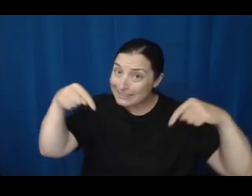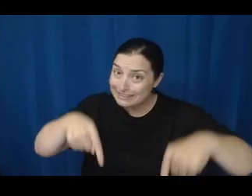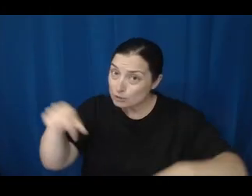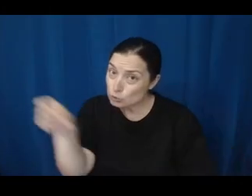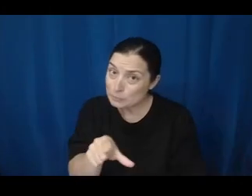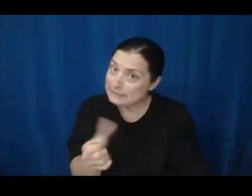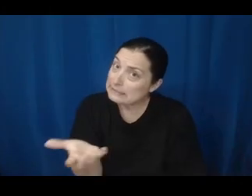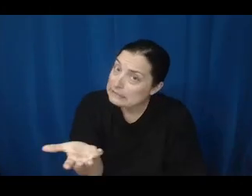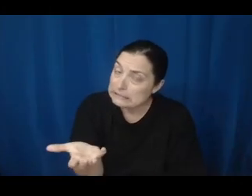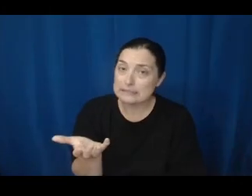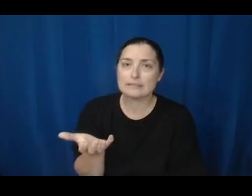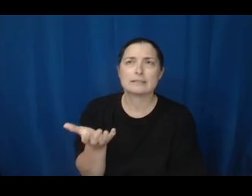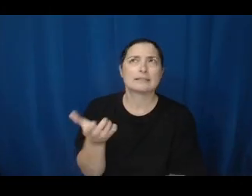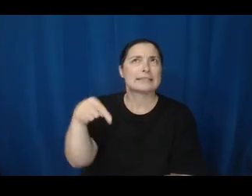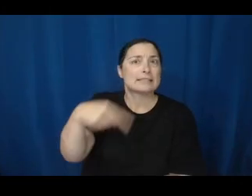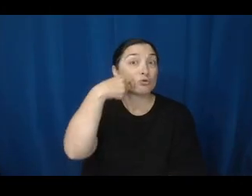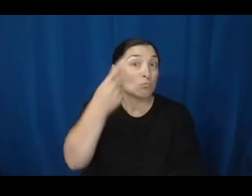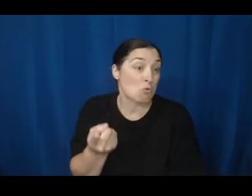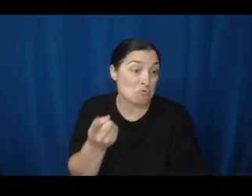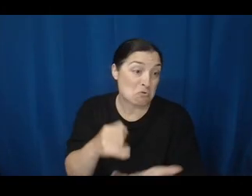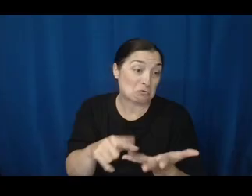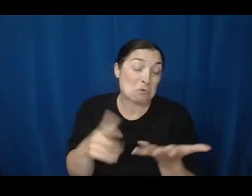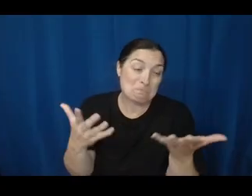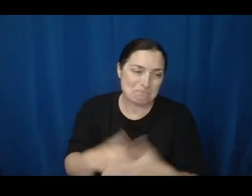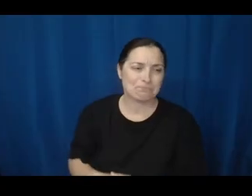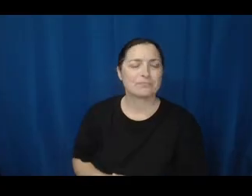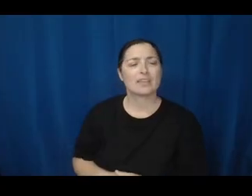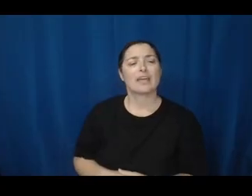he's in town tomorrow, by the way. So what would